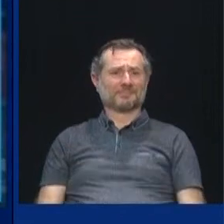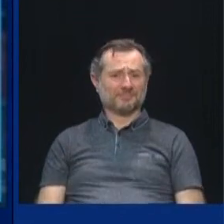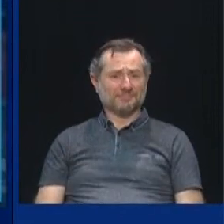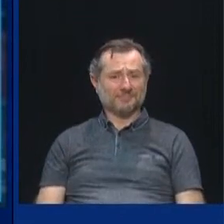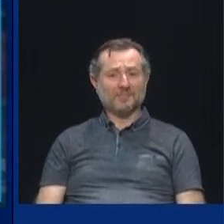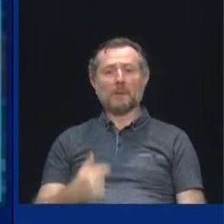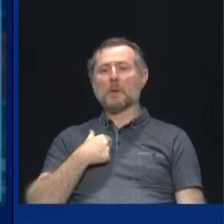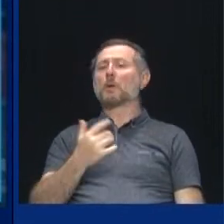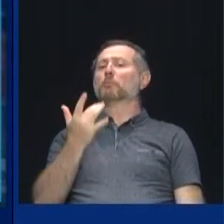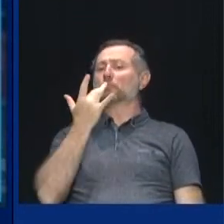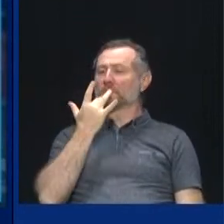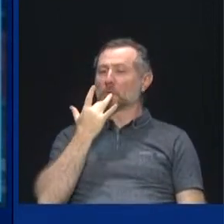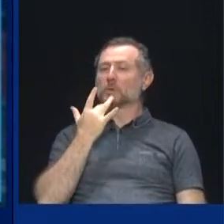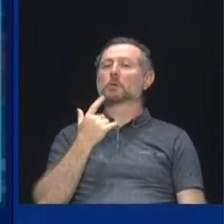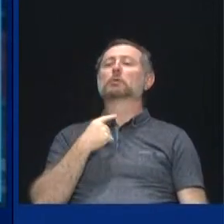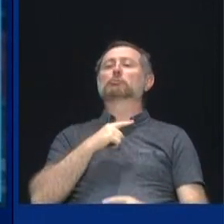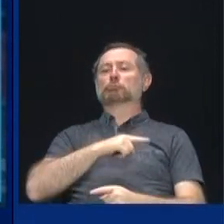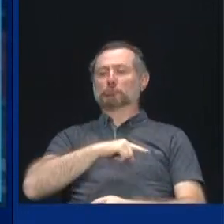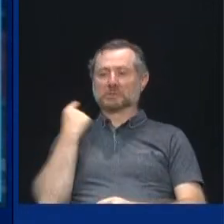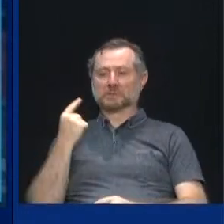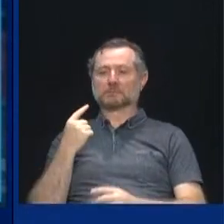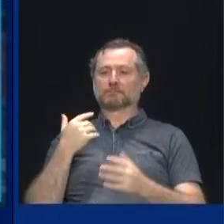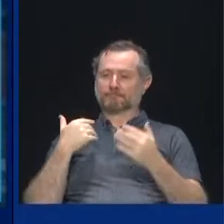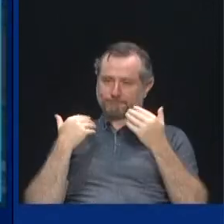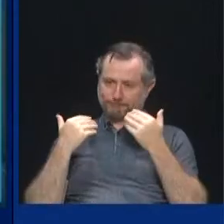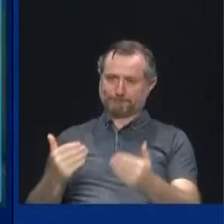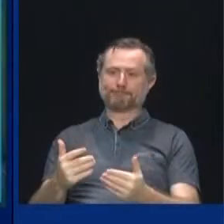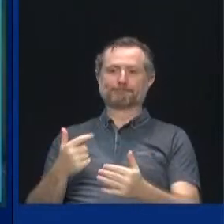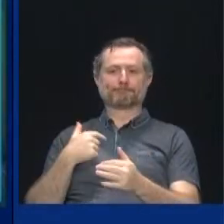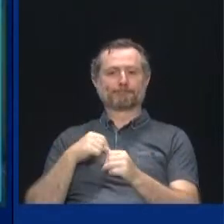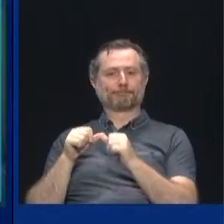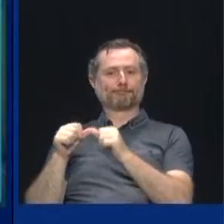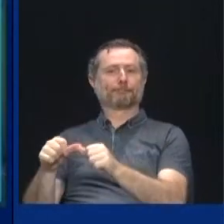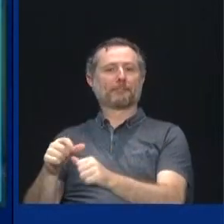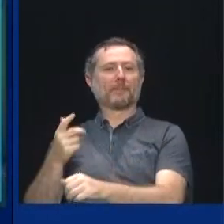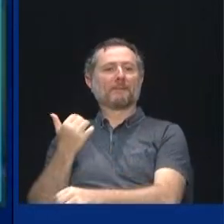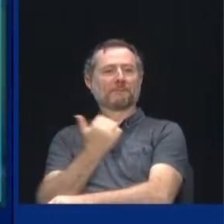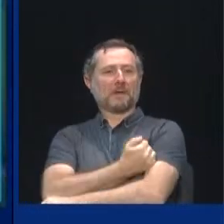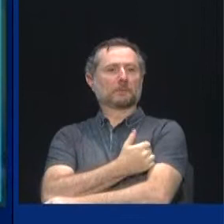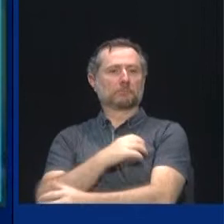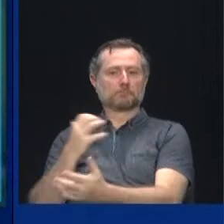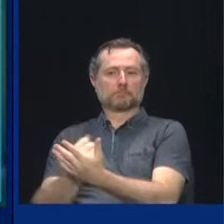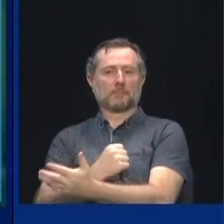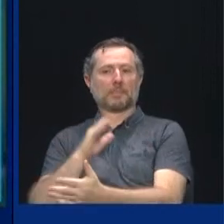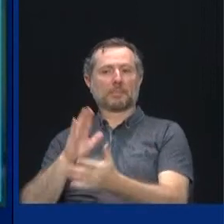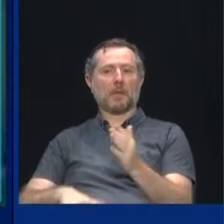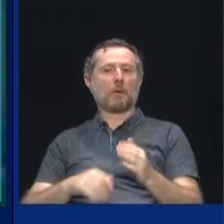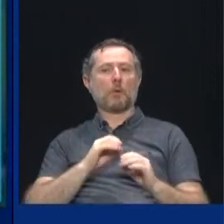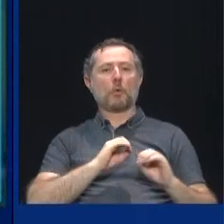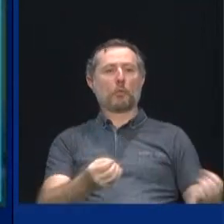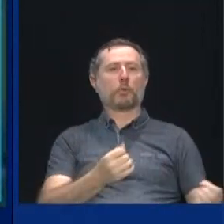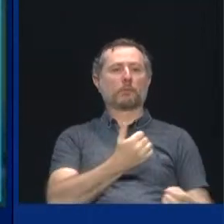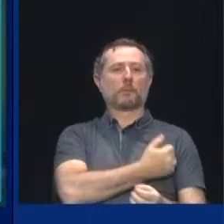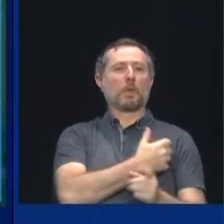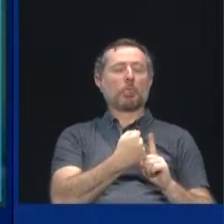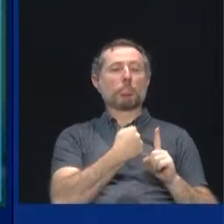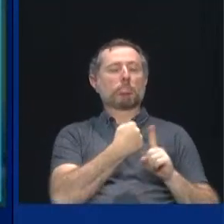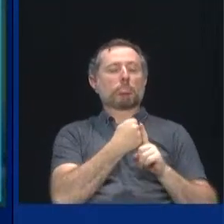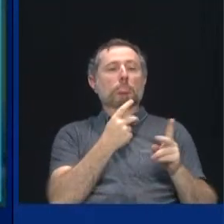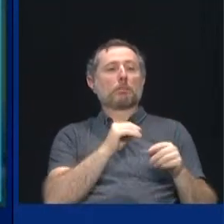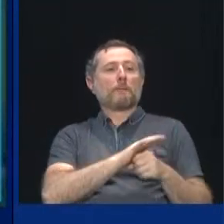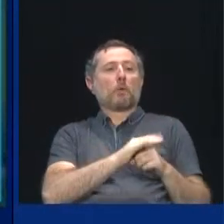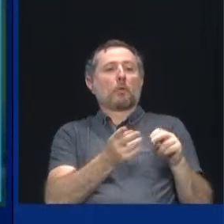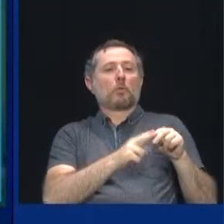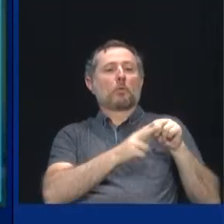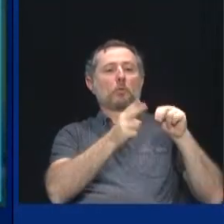consequences of the vaccine than with the long-term consequences of COVID. And then some people are just in